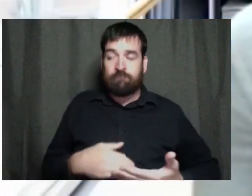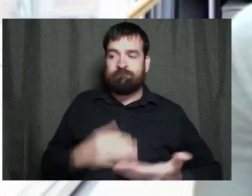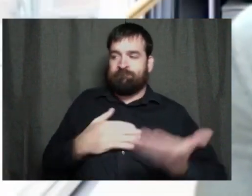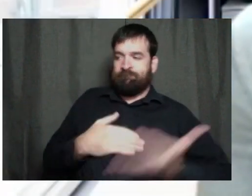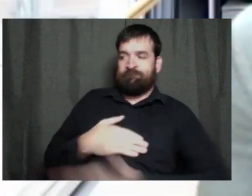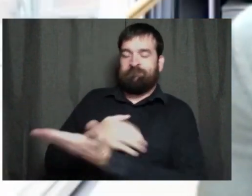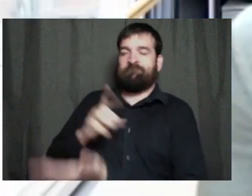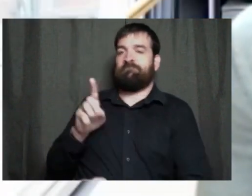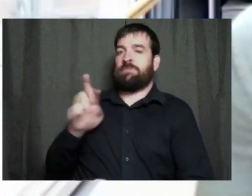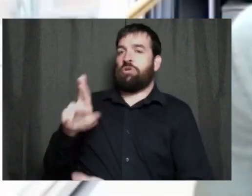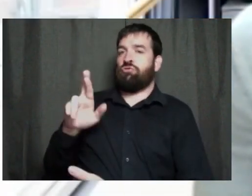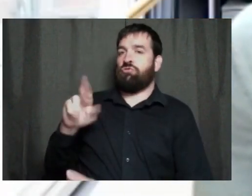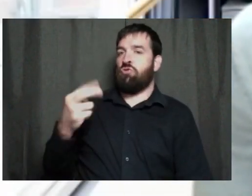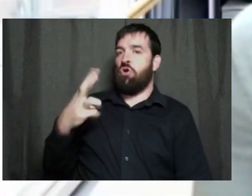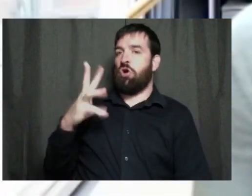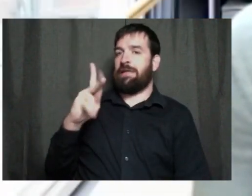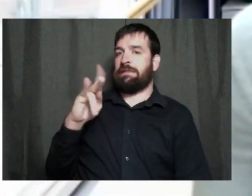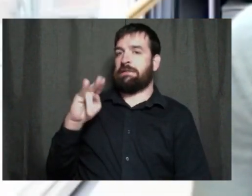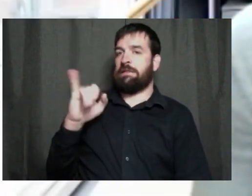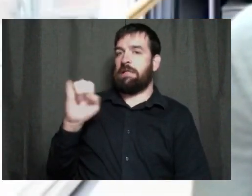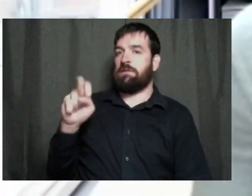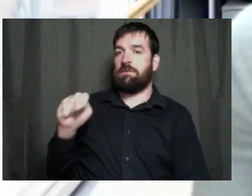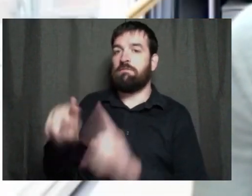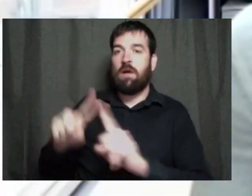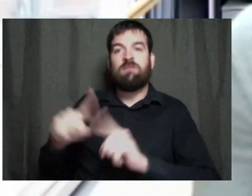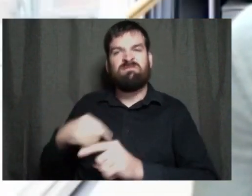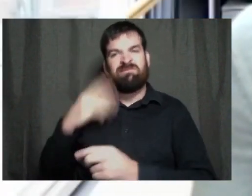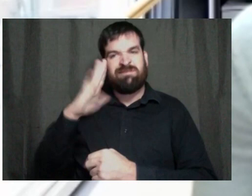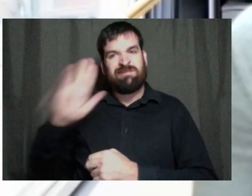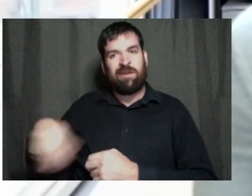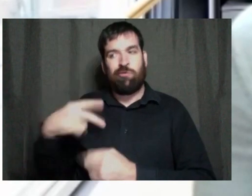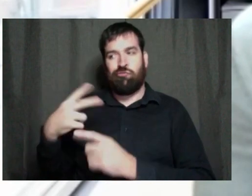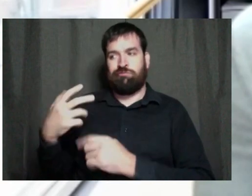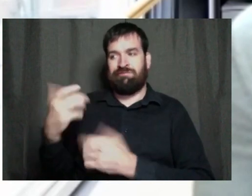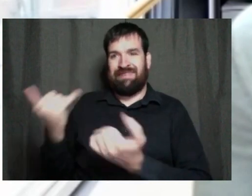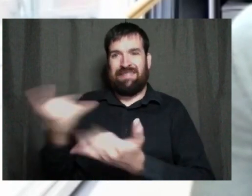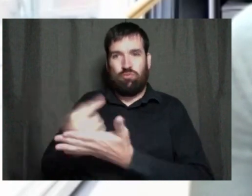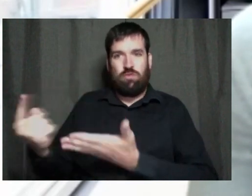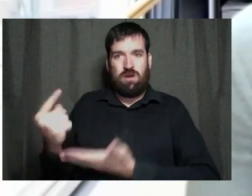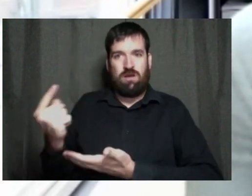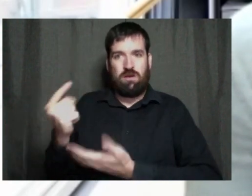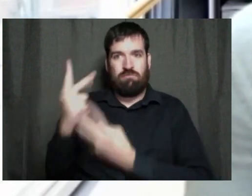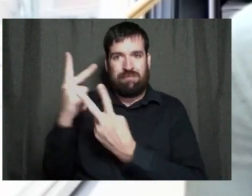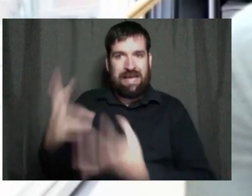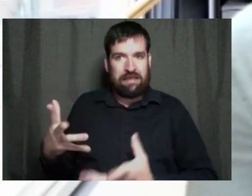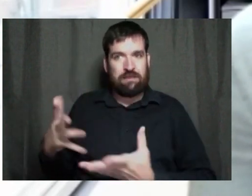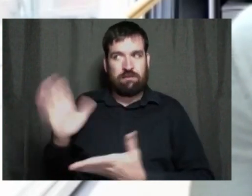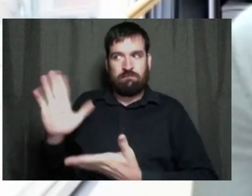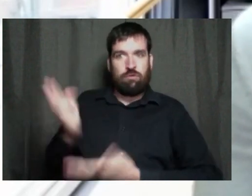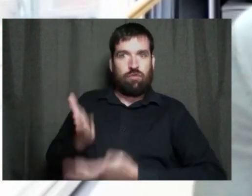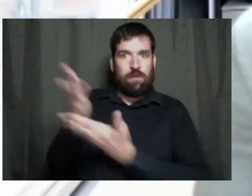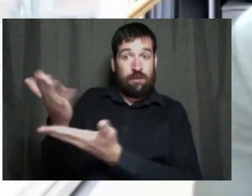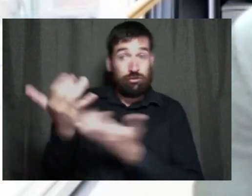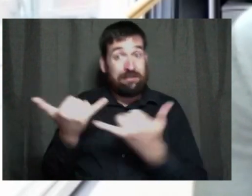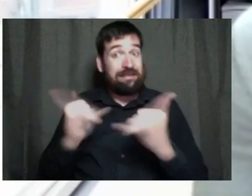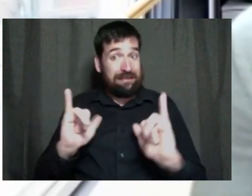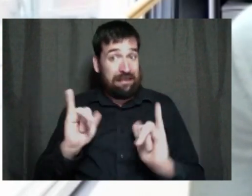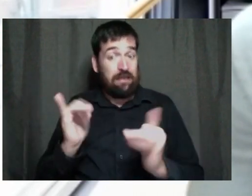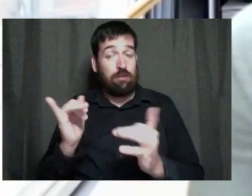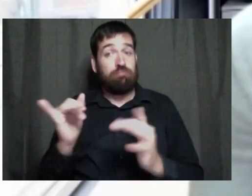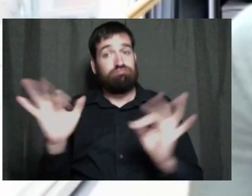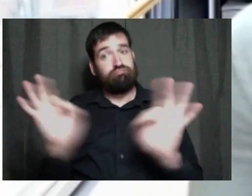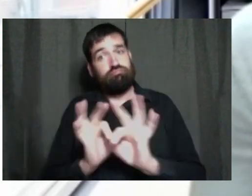Dr. Hawkinson, but I do remember you had a guest on earlier in the week, and I know that the recommendation is that they can still prove to be valuable